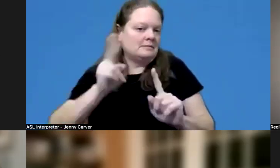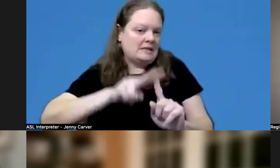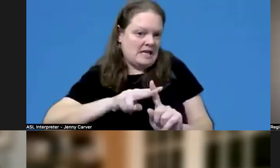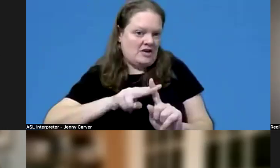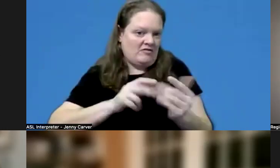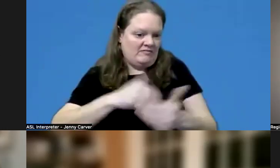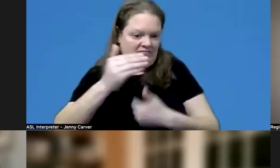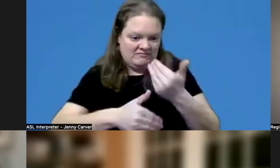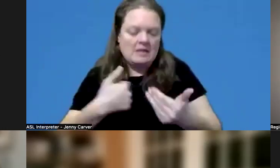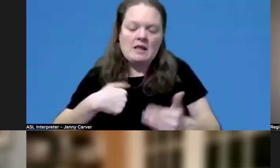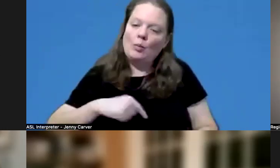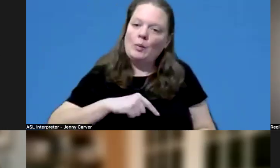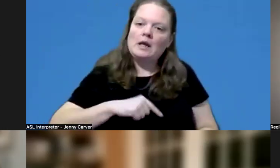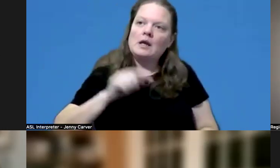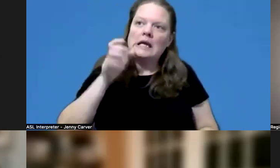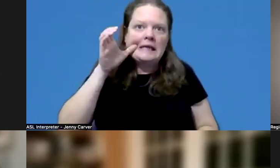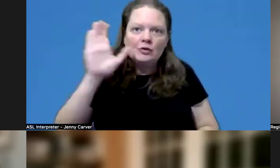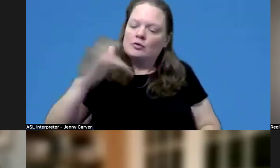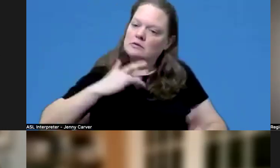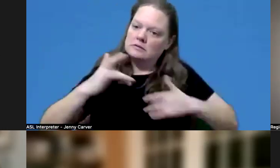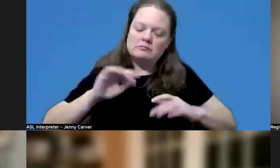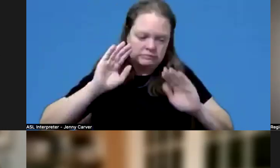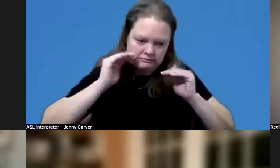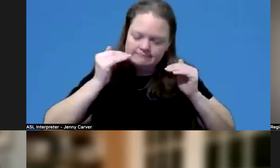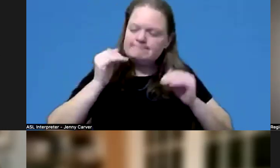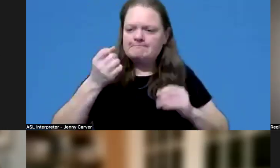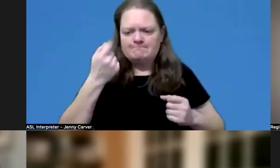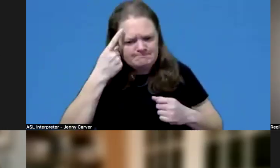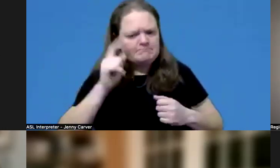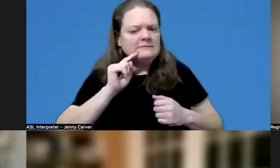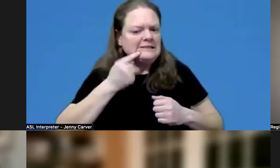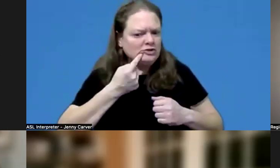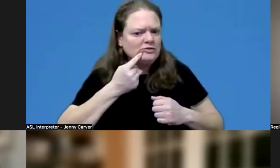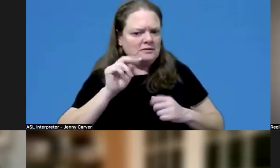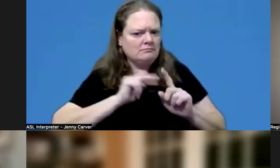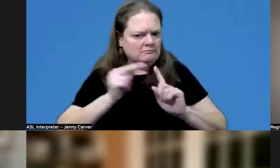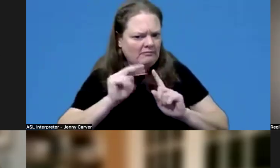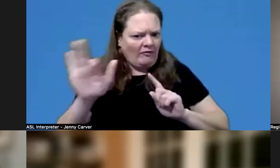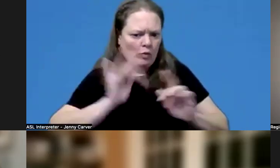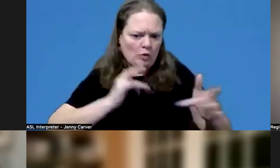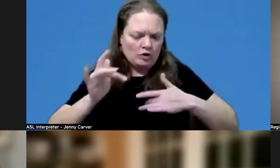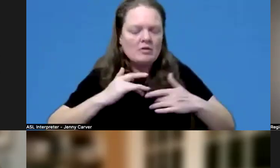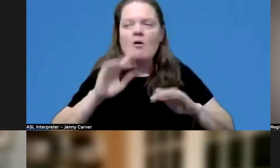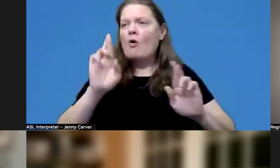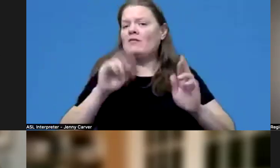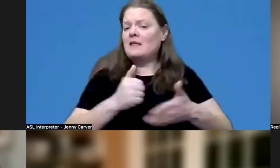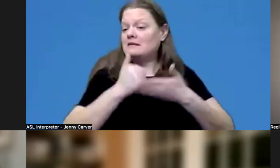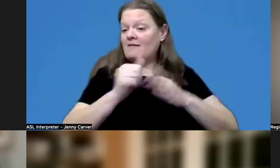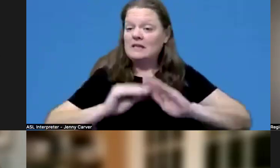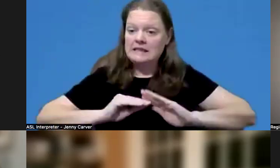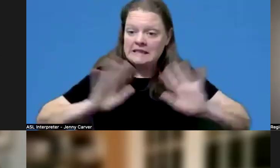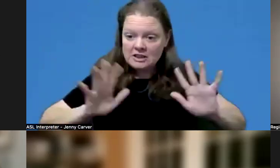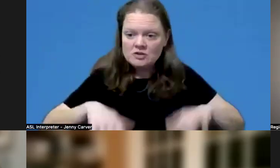we take seriously these concerns. So I hope that that's helpful and clear